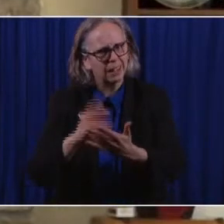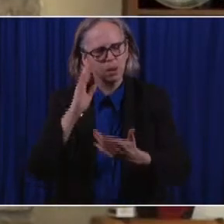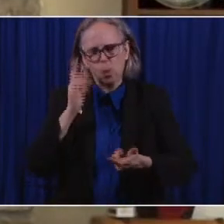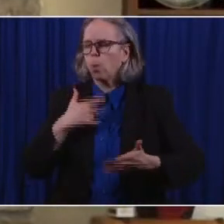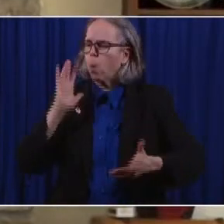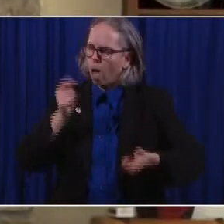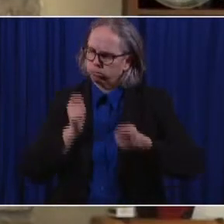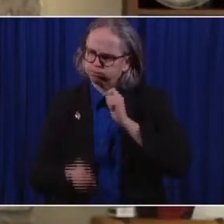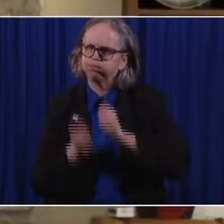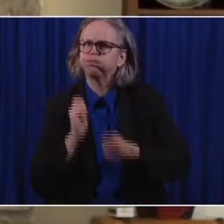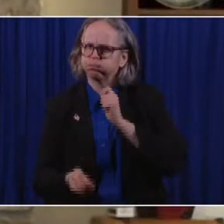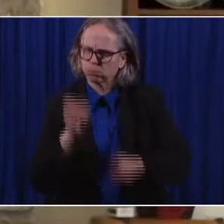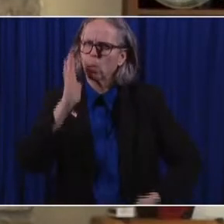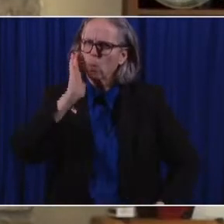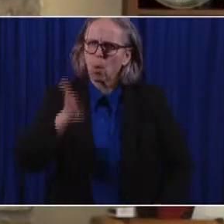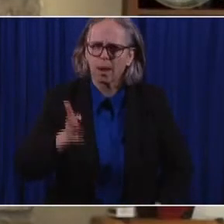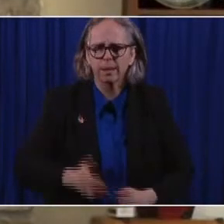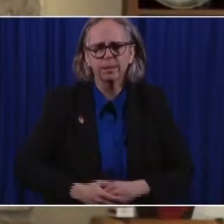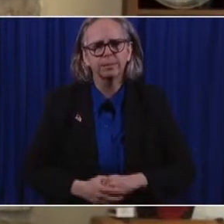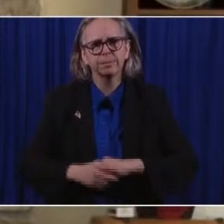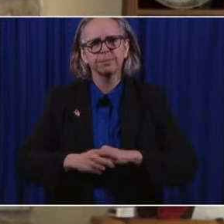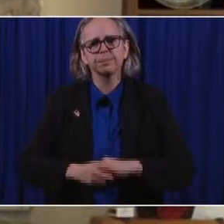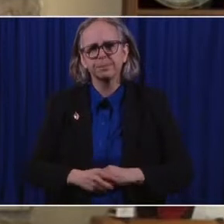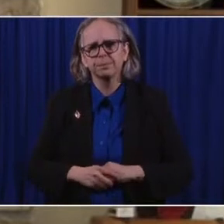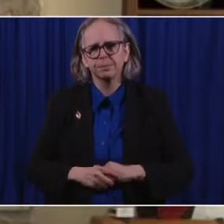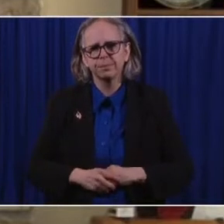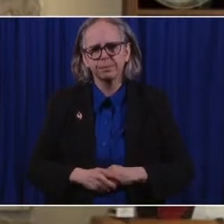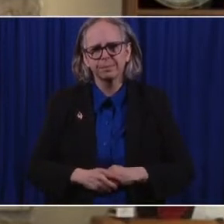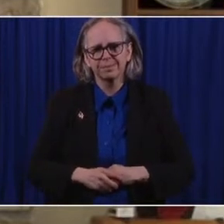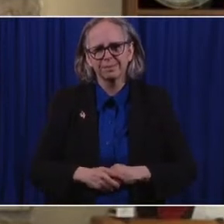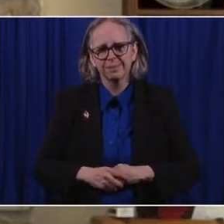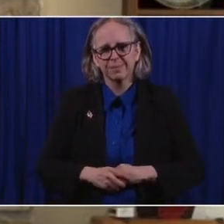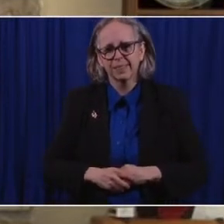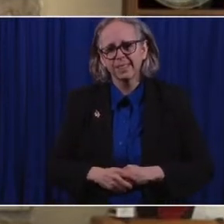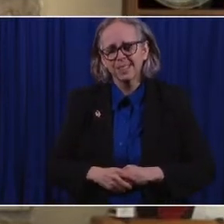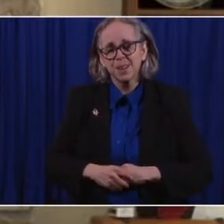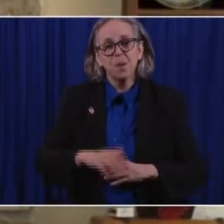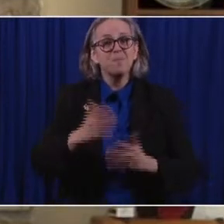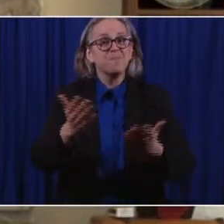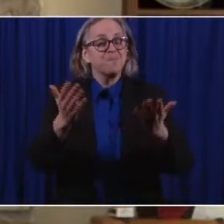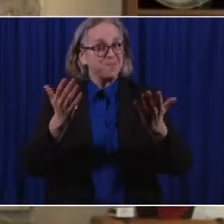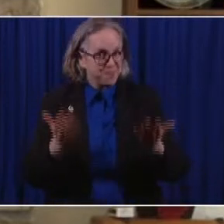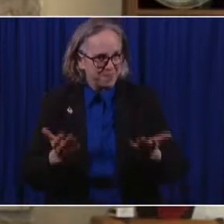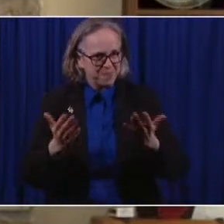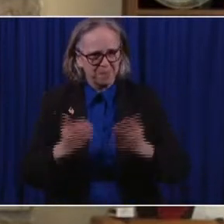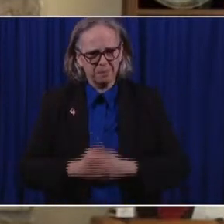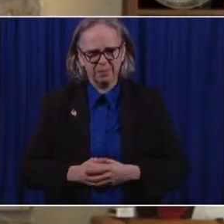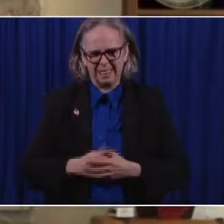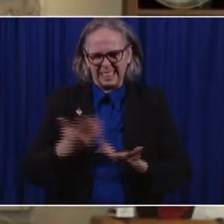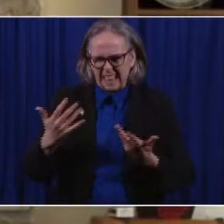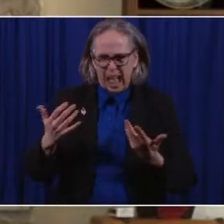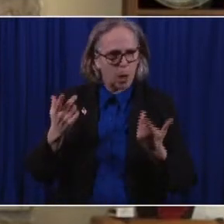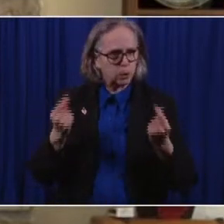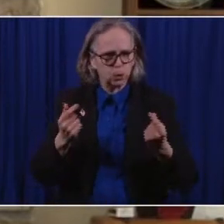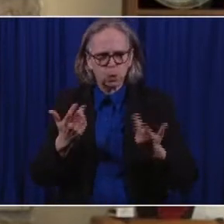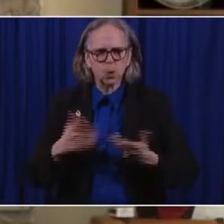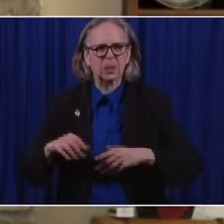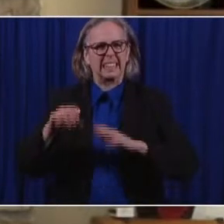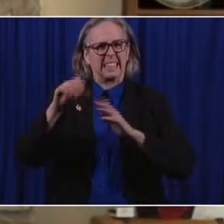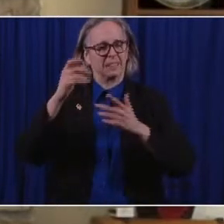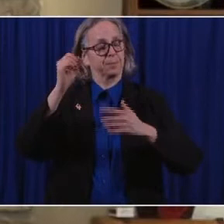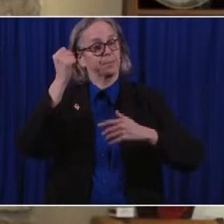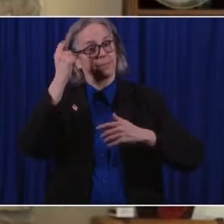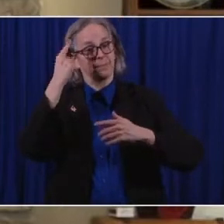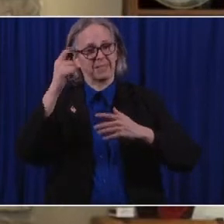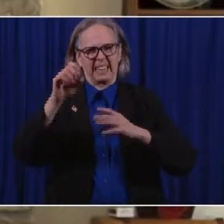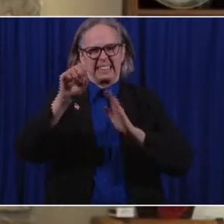forward. We are in the process of trying to and working on a state central